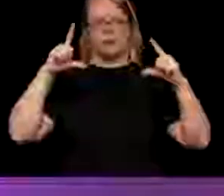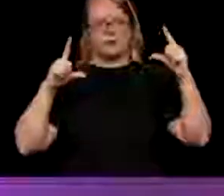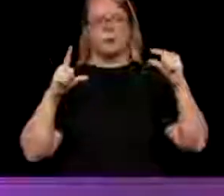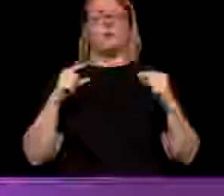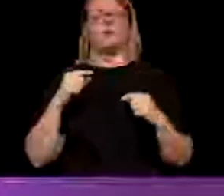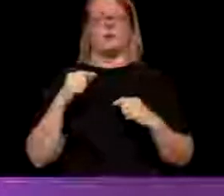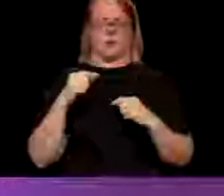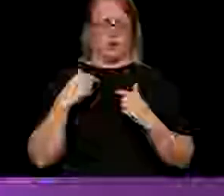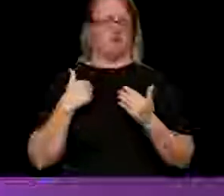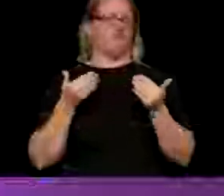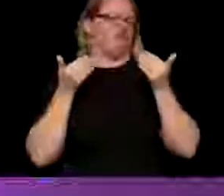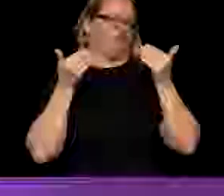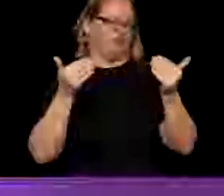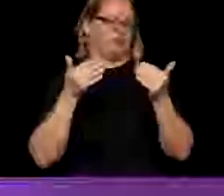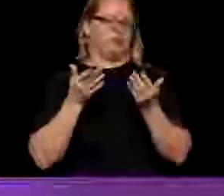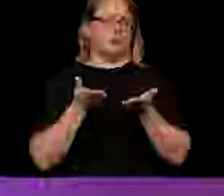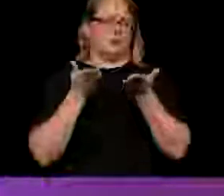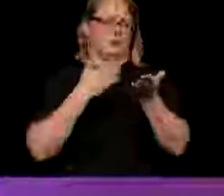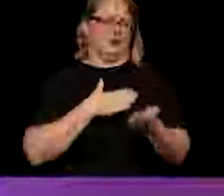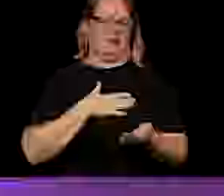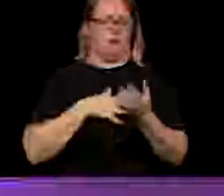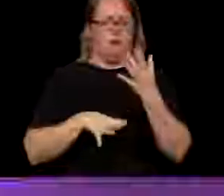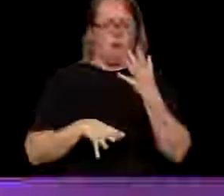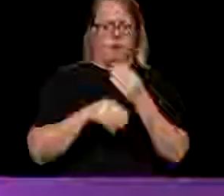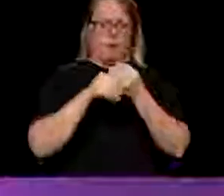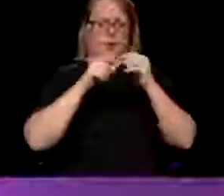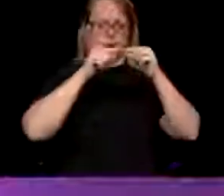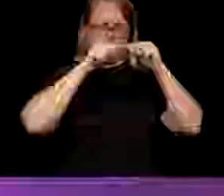at the same time break up the space a bit.